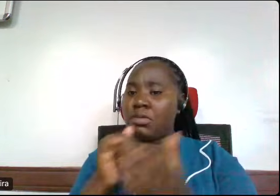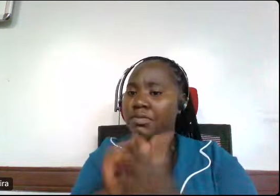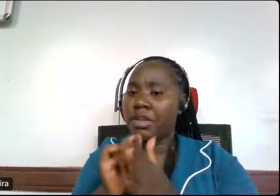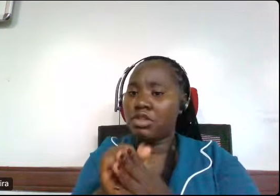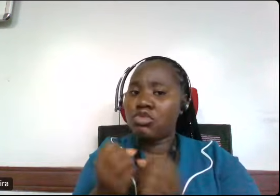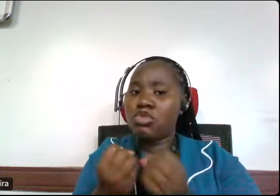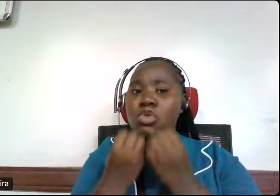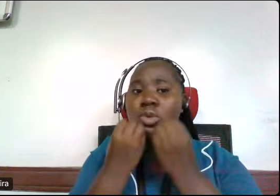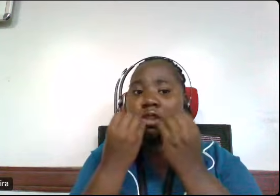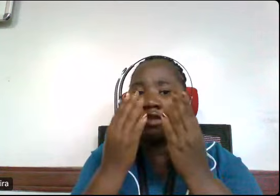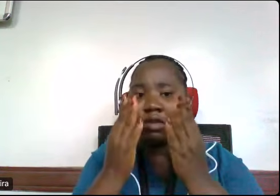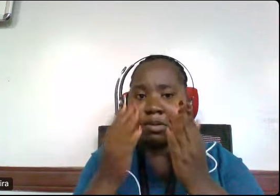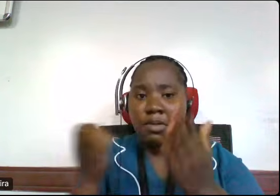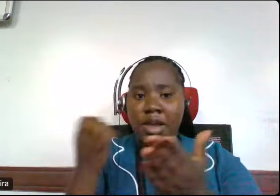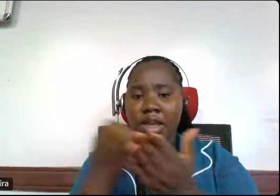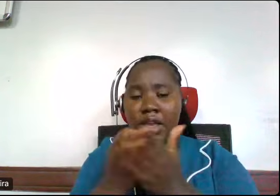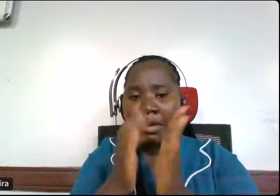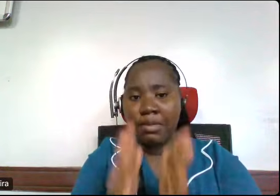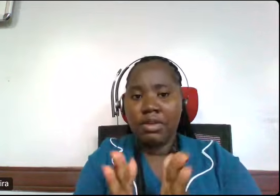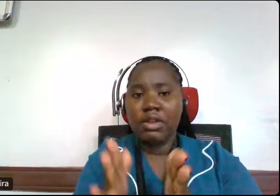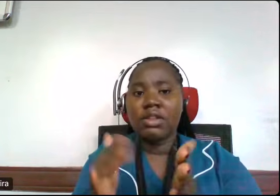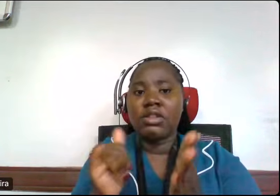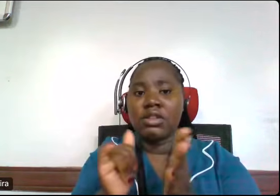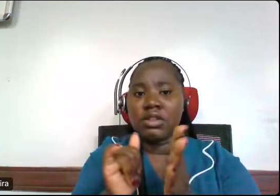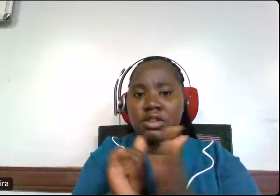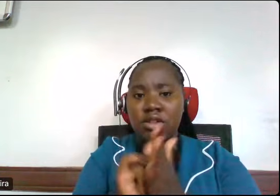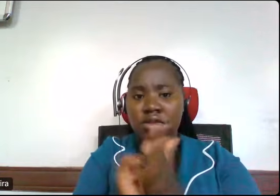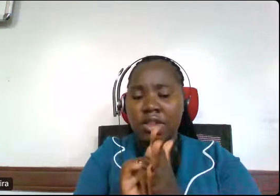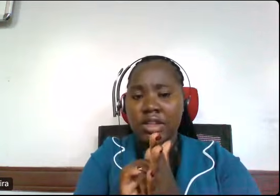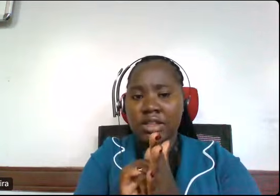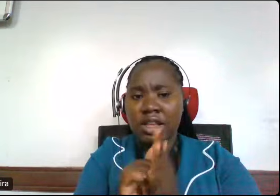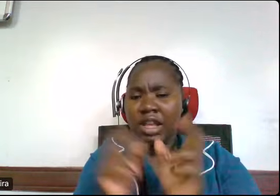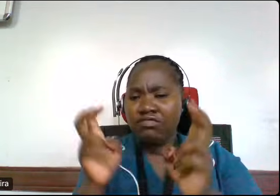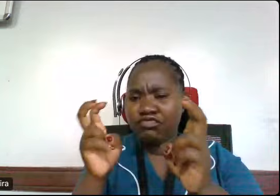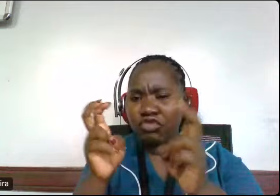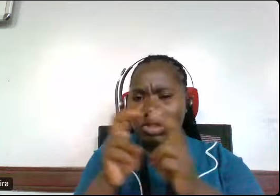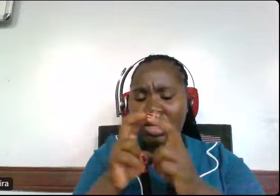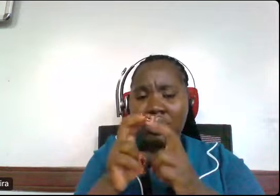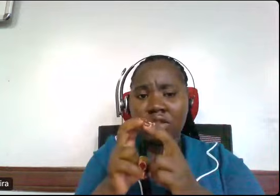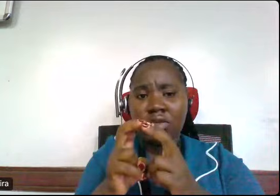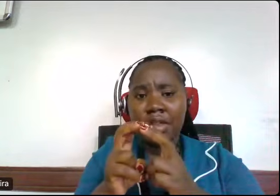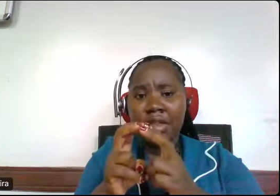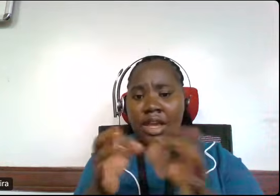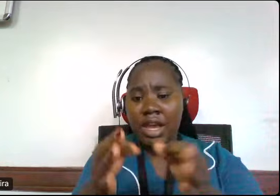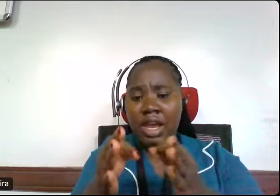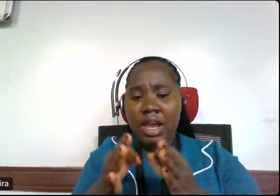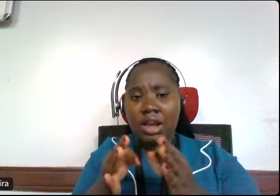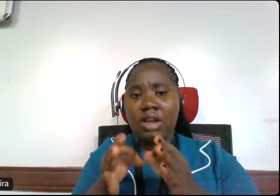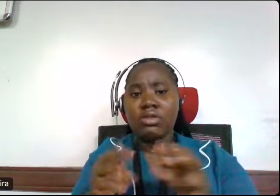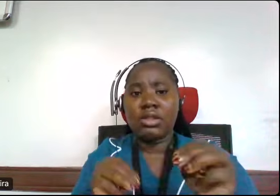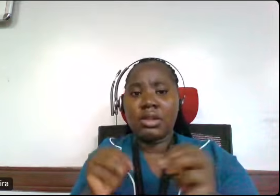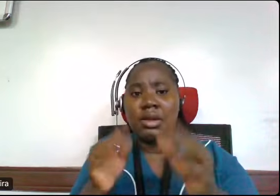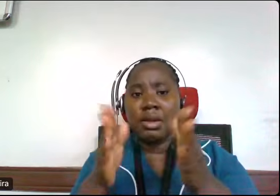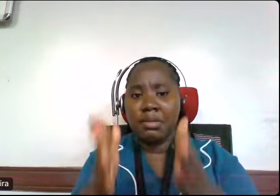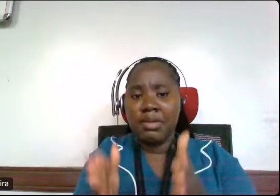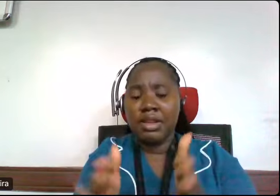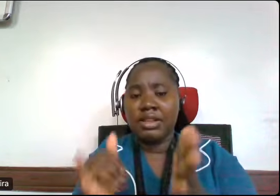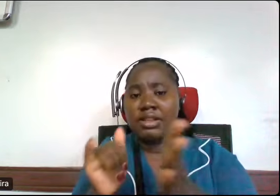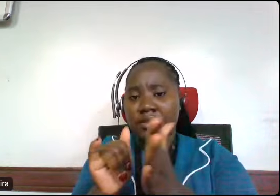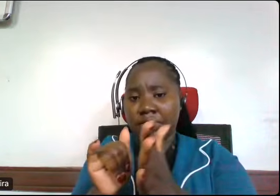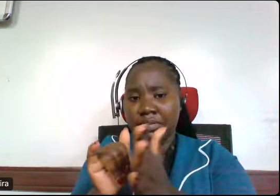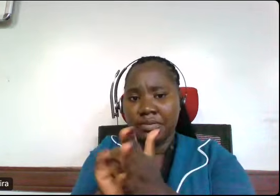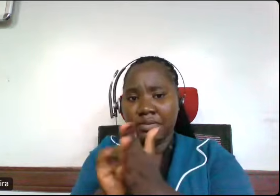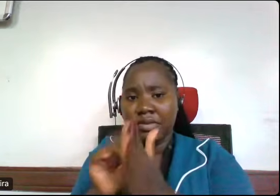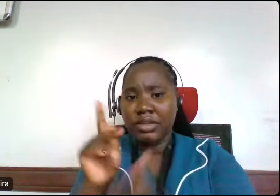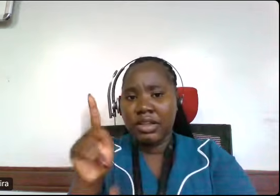do, they'll get in contact with the account manager. For every PIN, the KRA has mapped that PIN to a